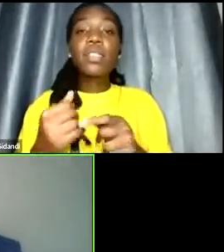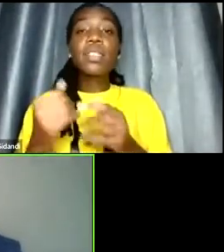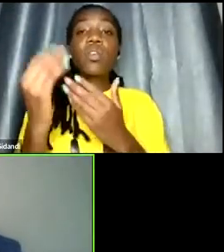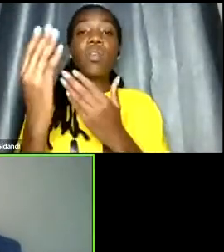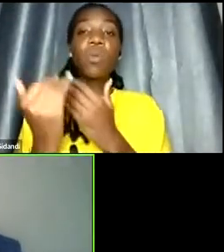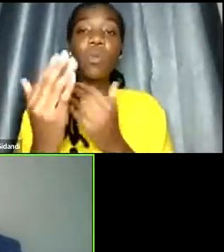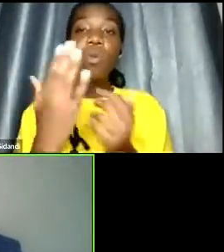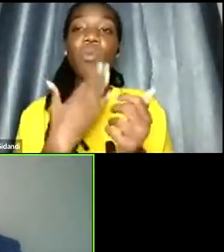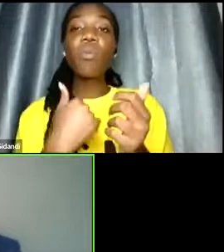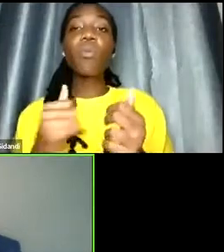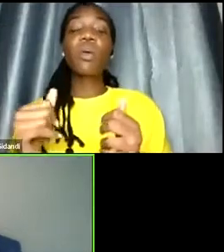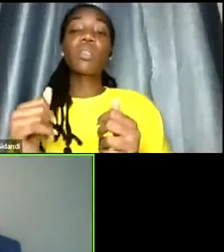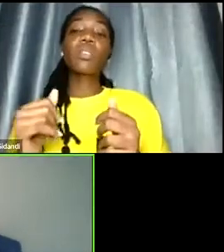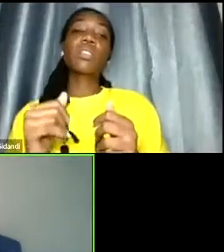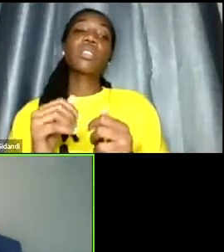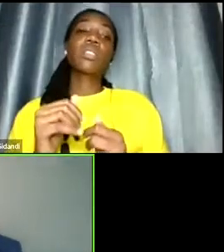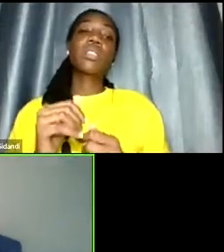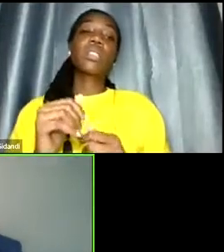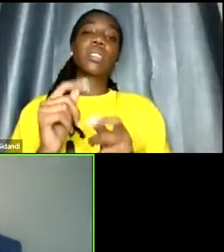need wheat, you need